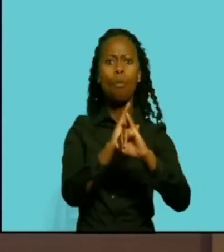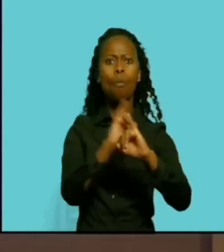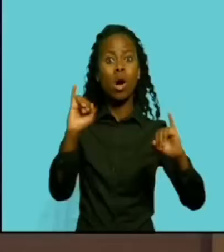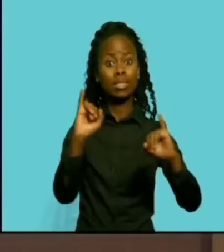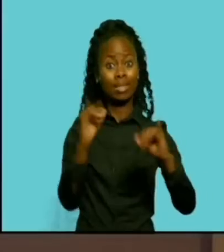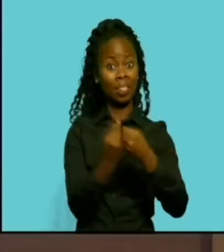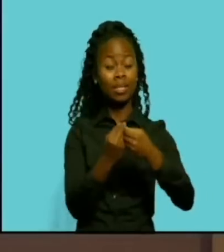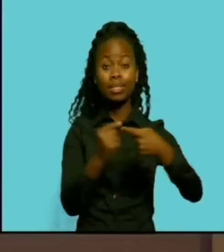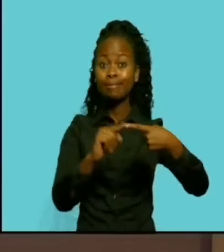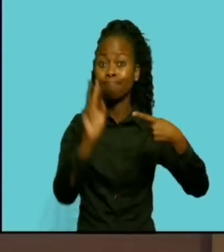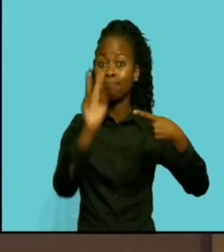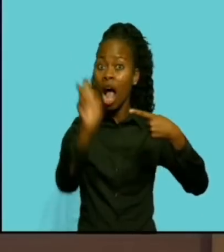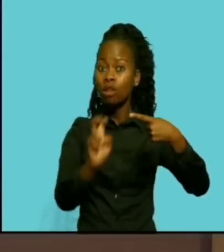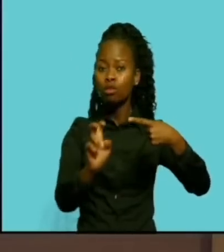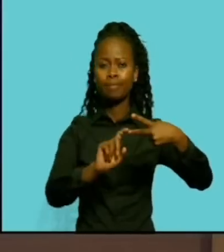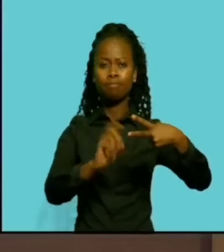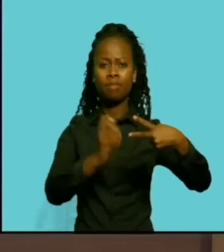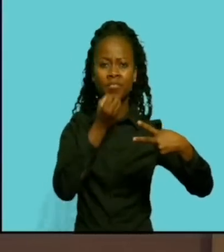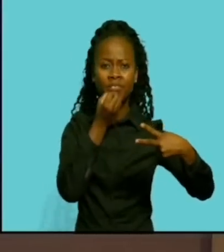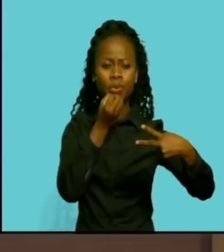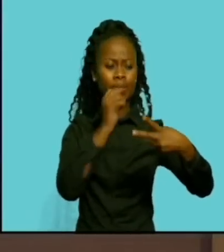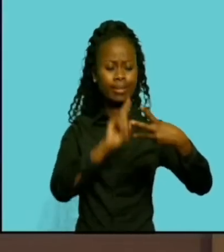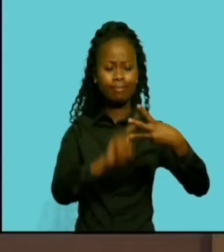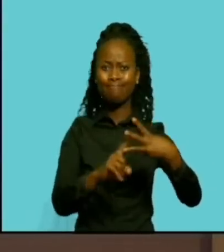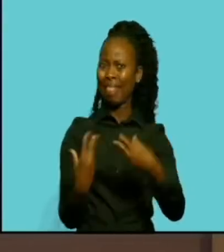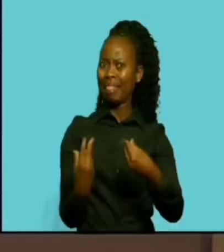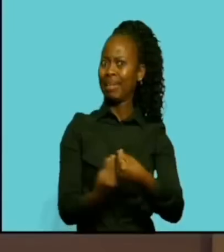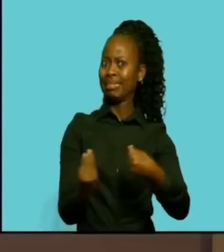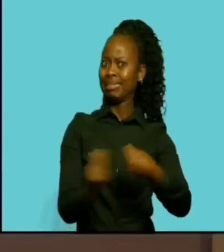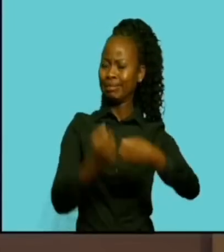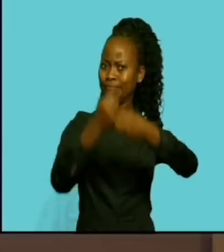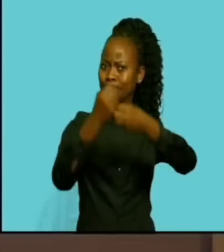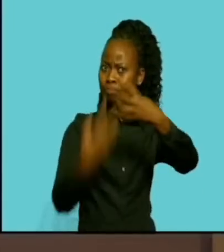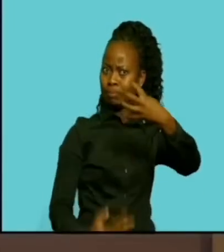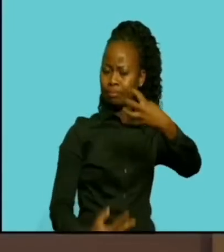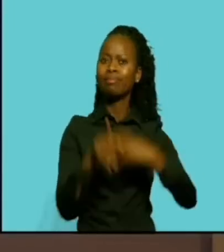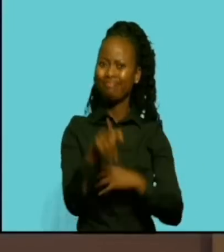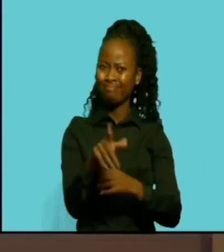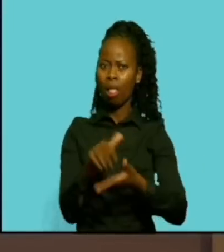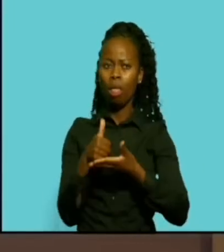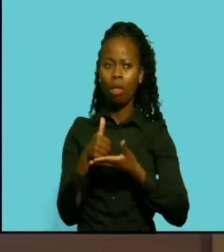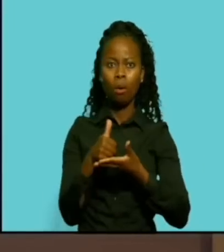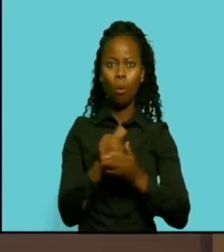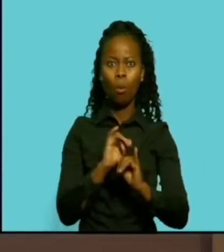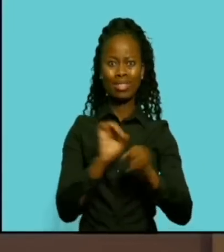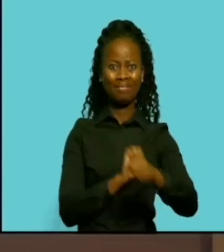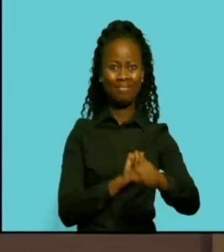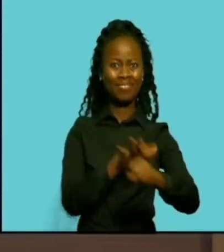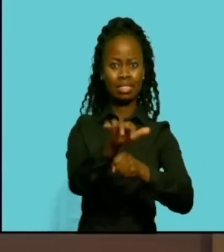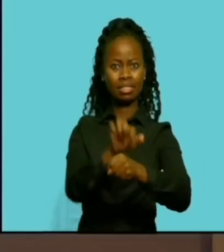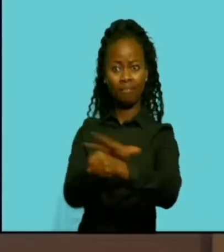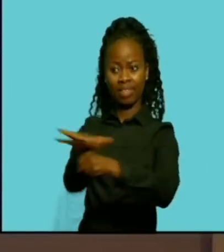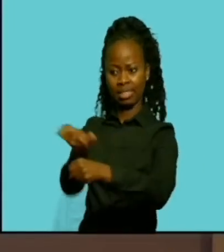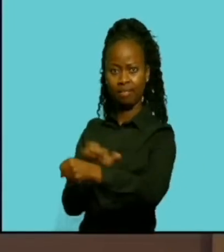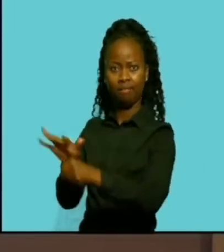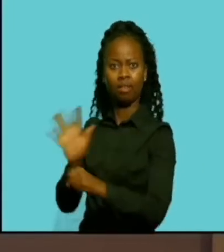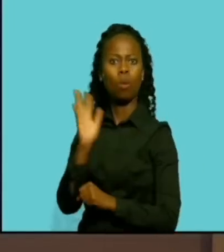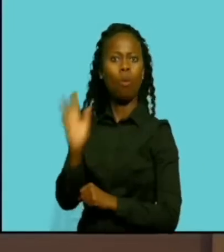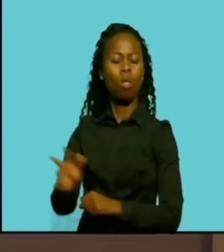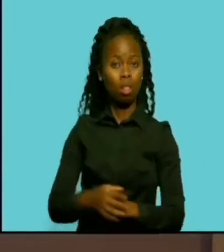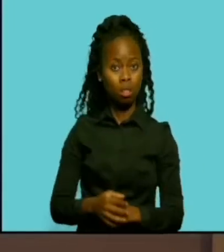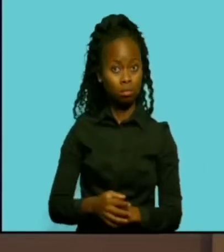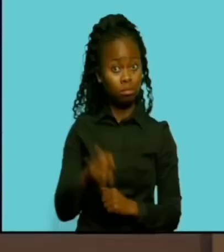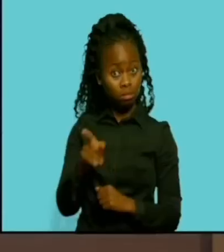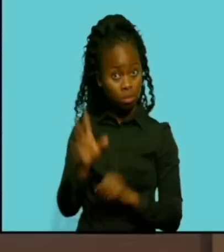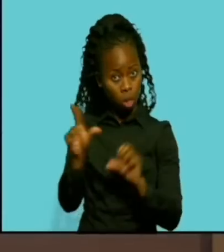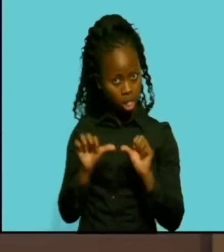energy, food, and other commodities, and will continue to do so for some time. As a result of